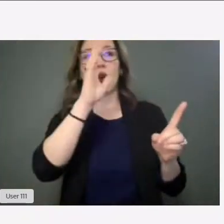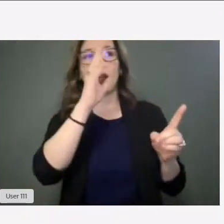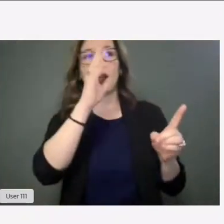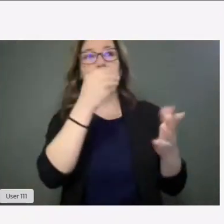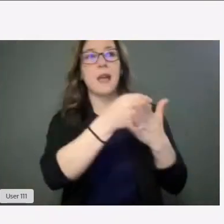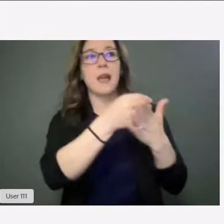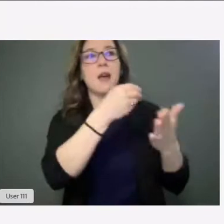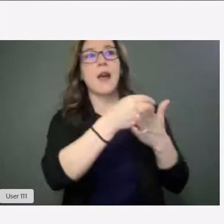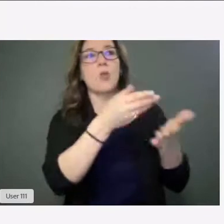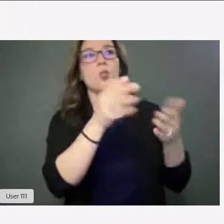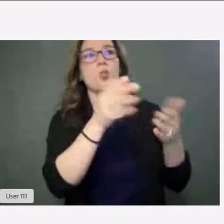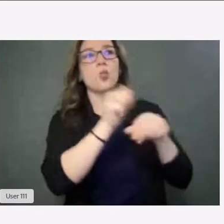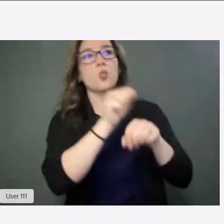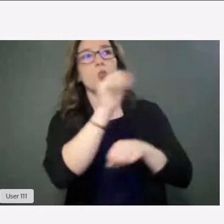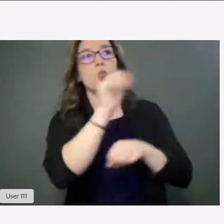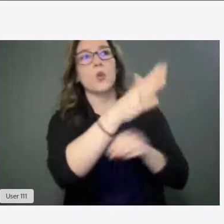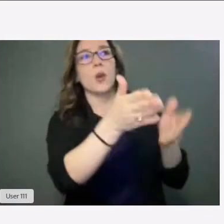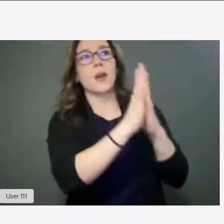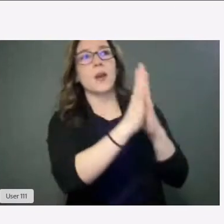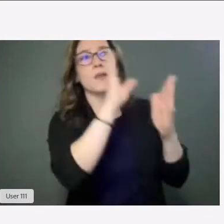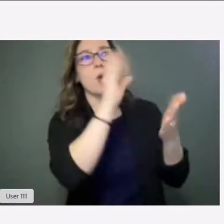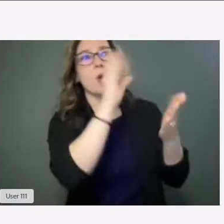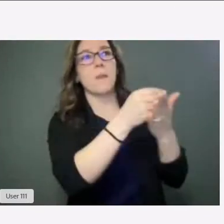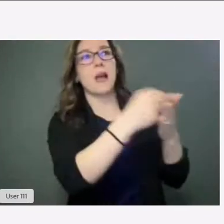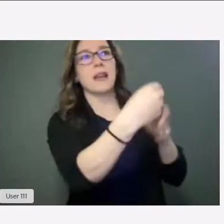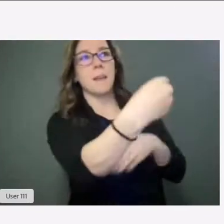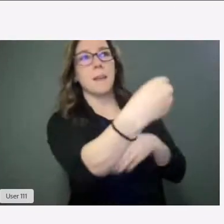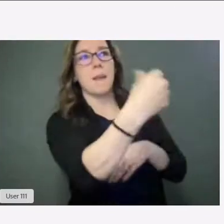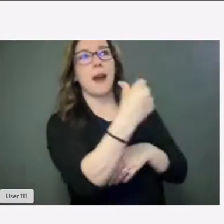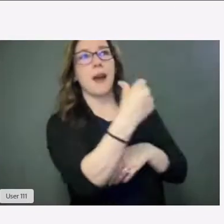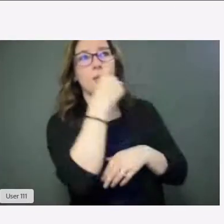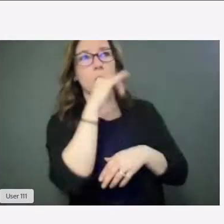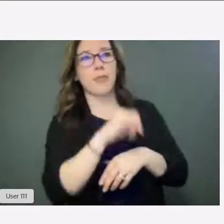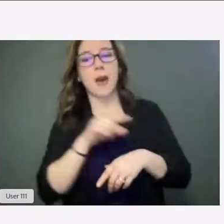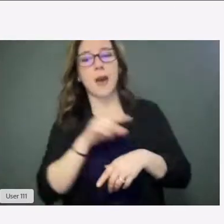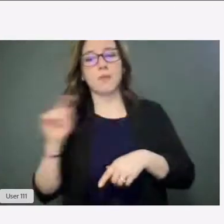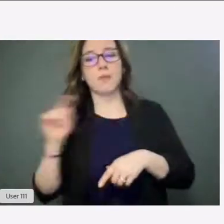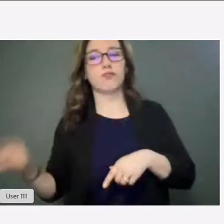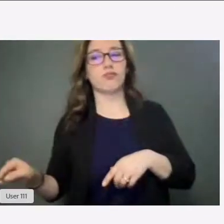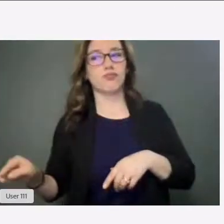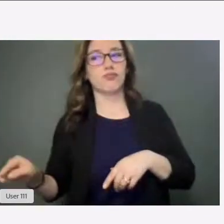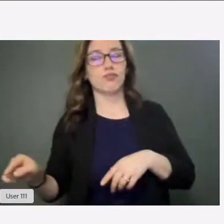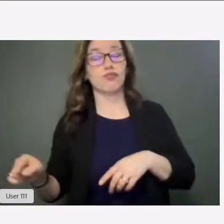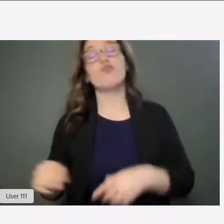correct? Capture that correct. Correctly? Okay, yep. Great. All right.